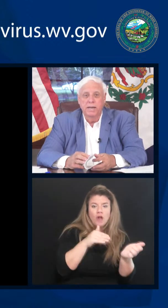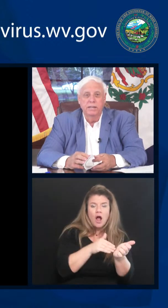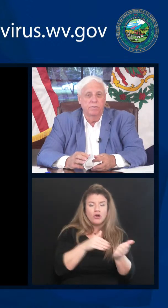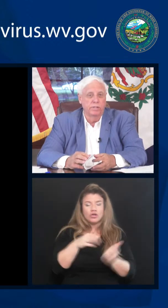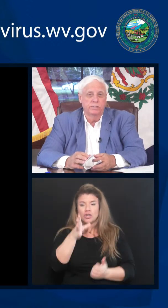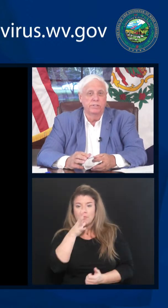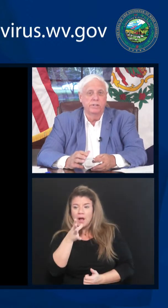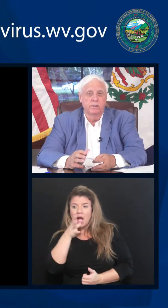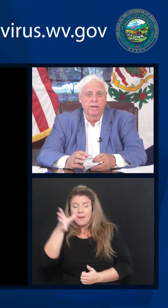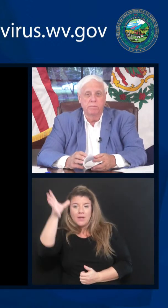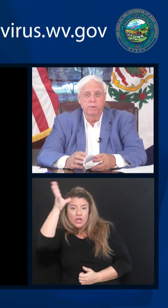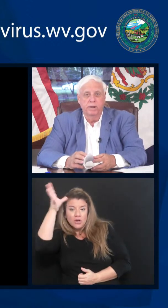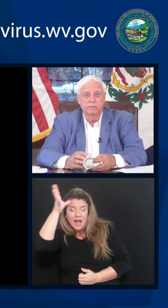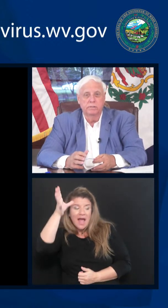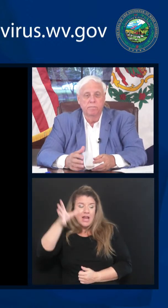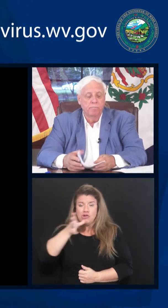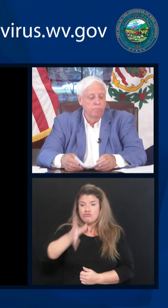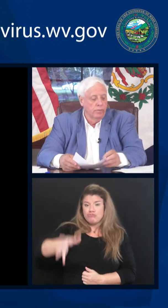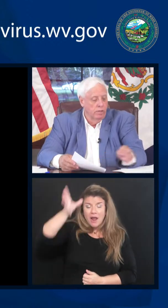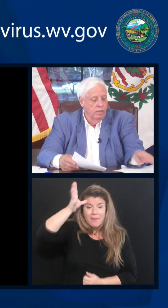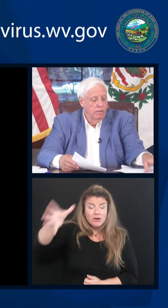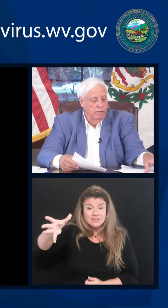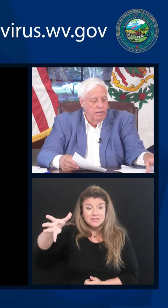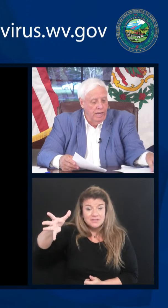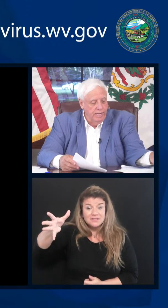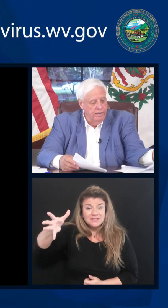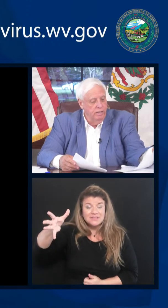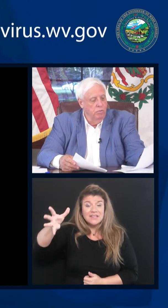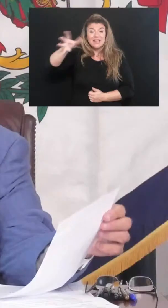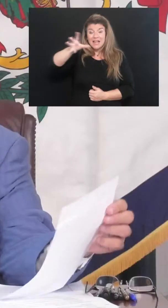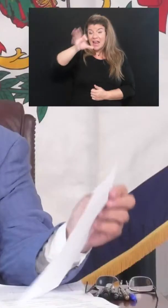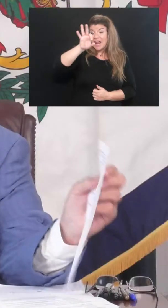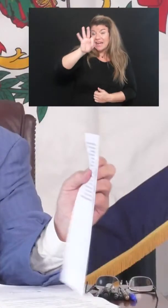and dad, you've listened to your grandparents.